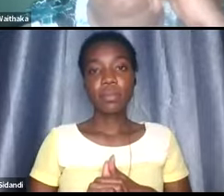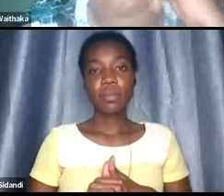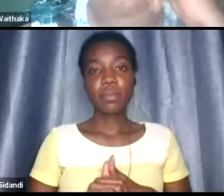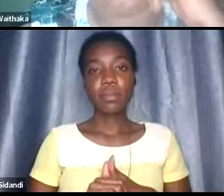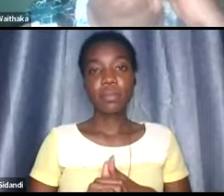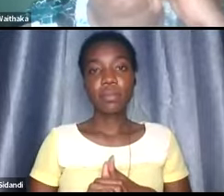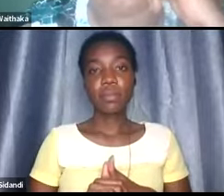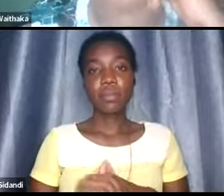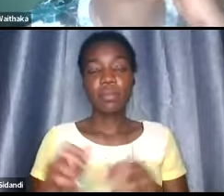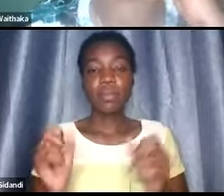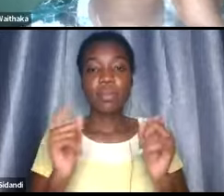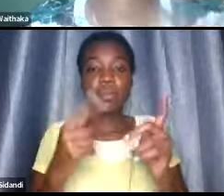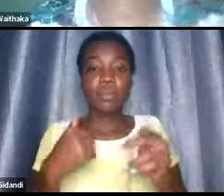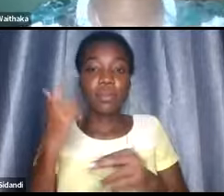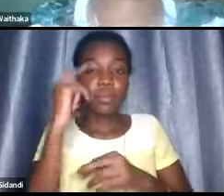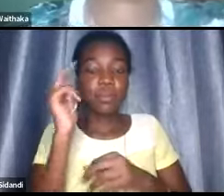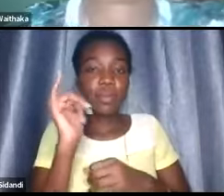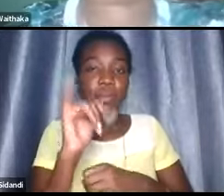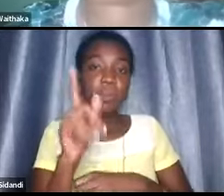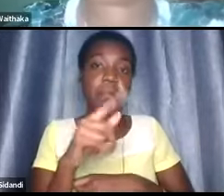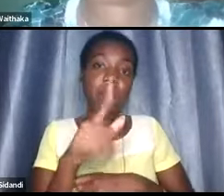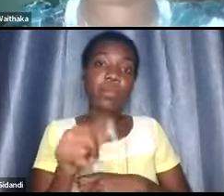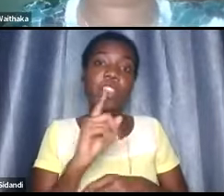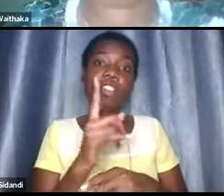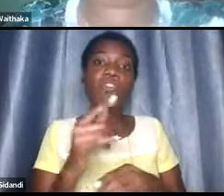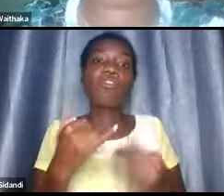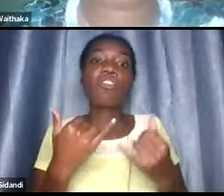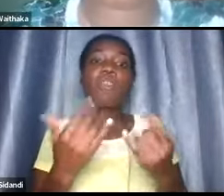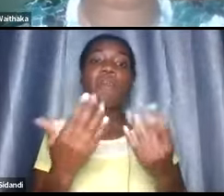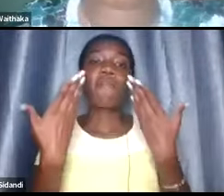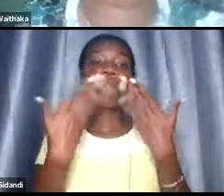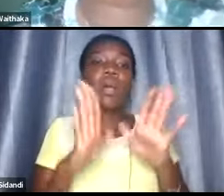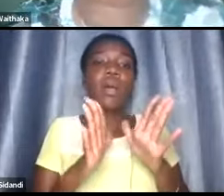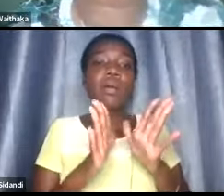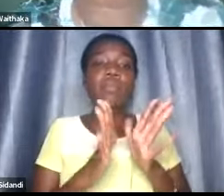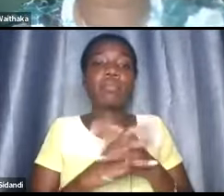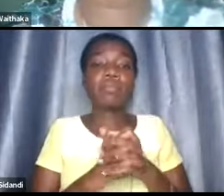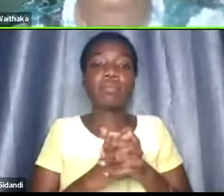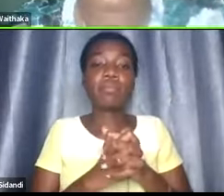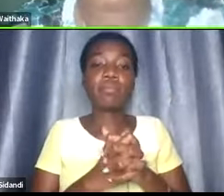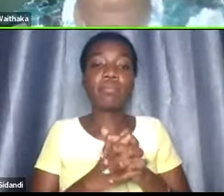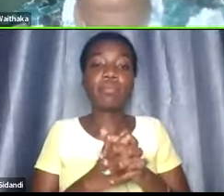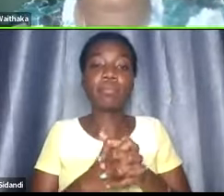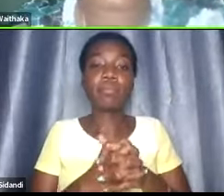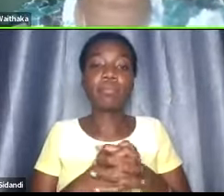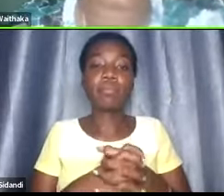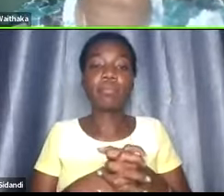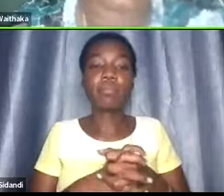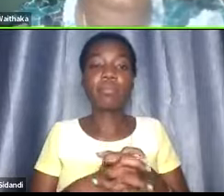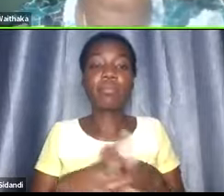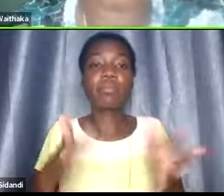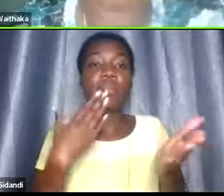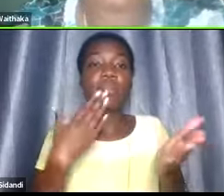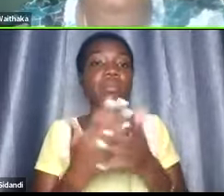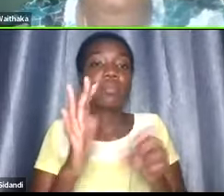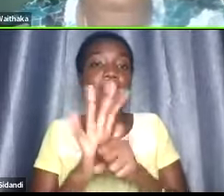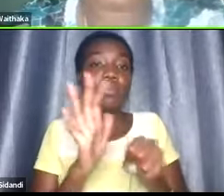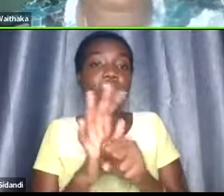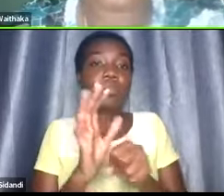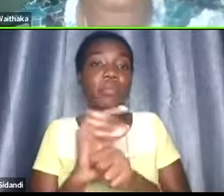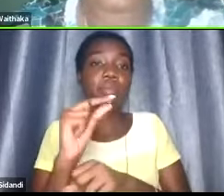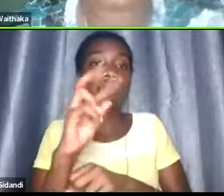Okay, I think that was just mistake. Anyway, your parting shot, Margaret, as we finish. Thank you very much, Grace. For me,